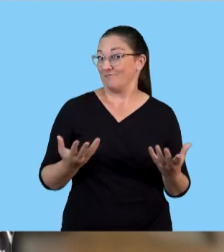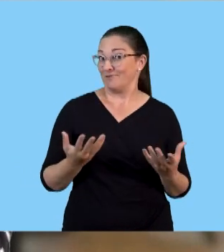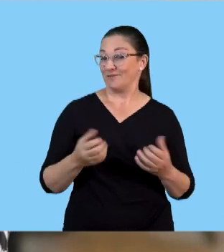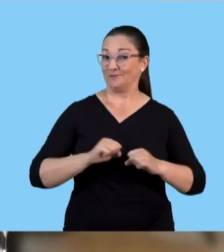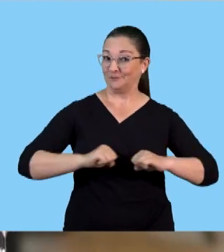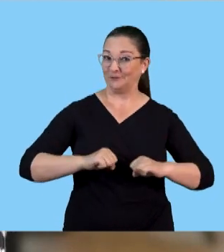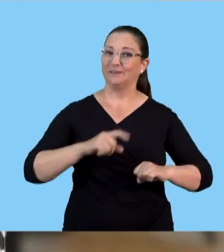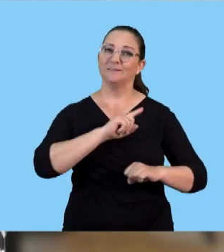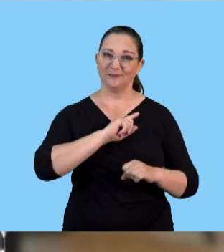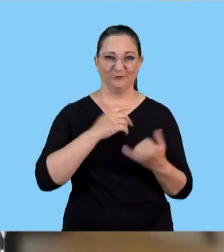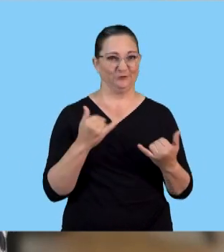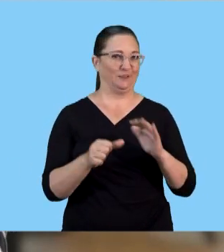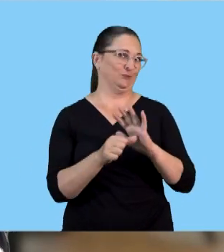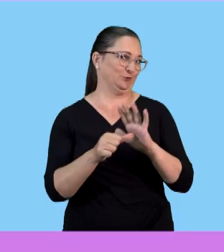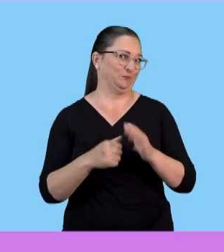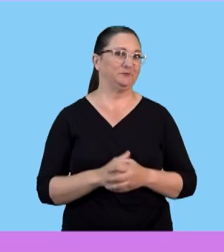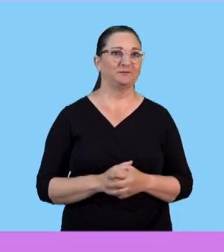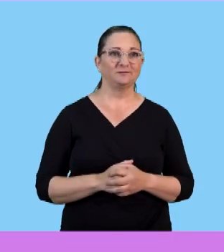today's lesson is so important.